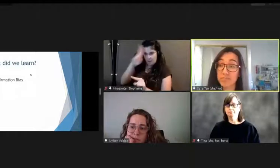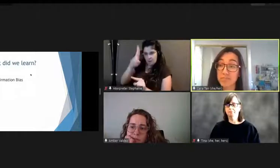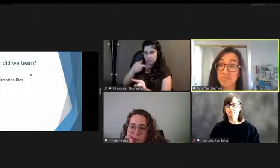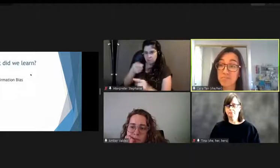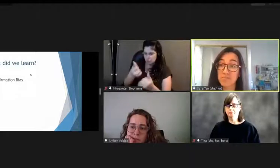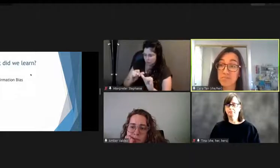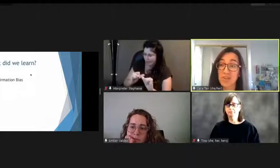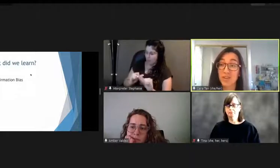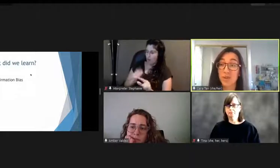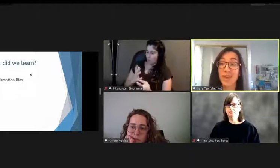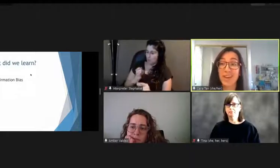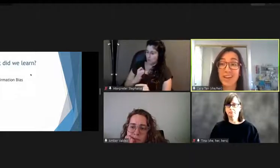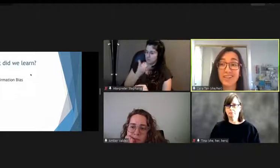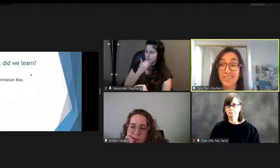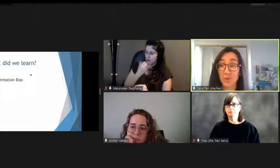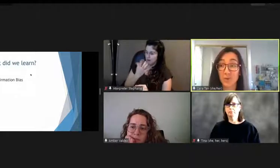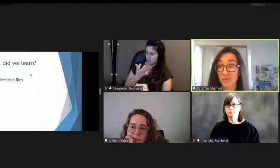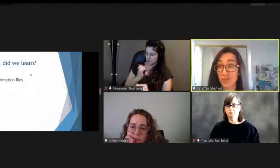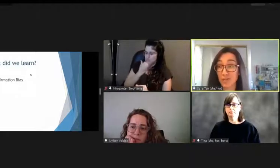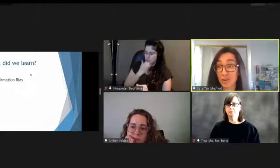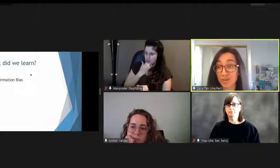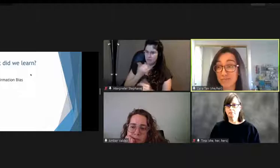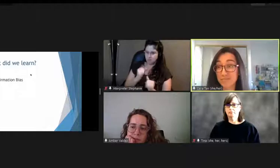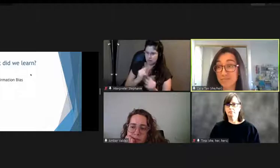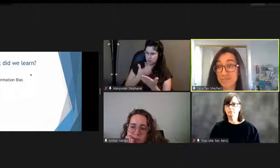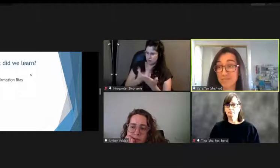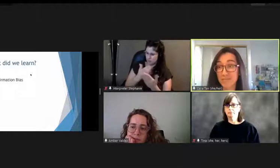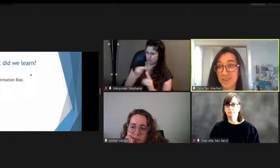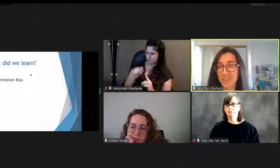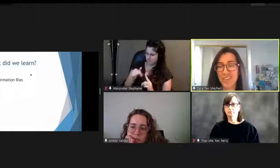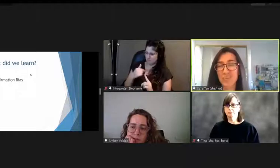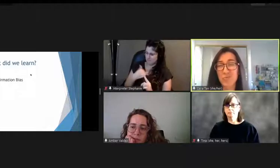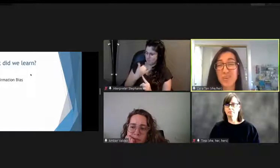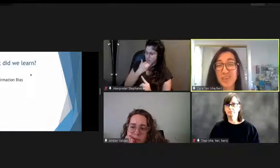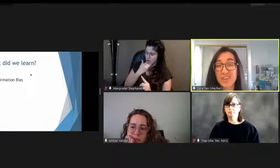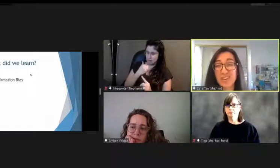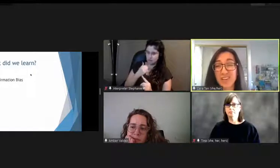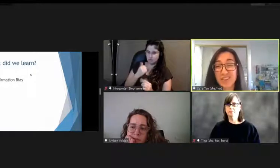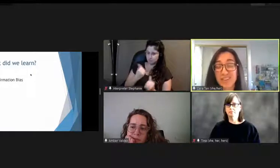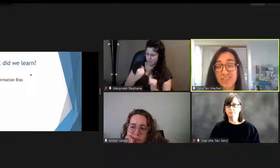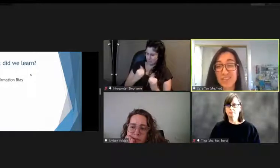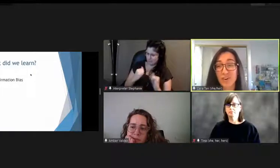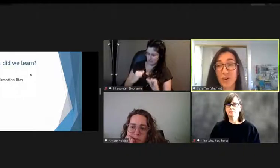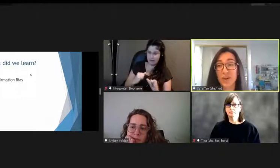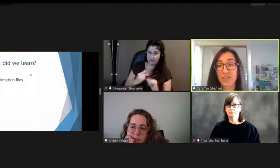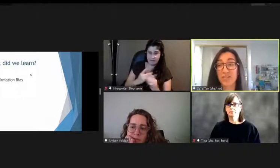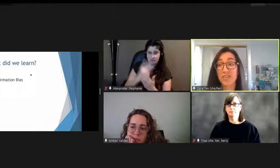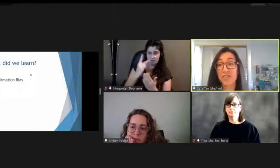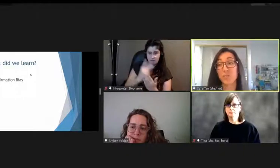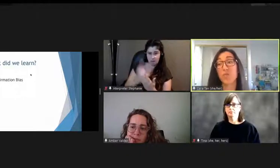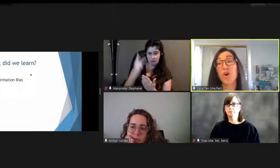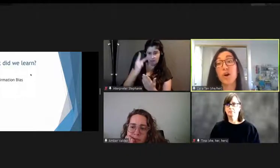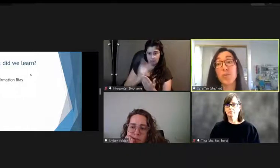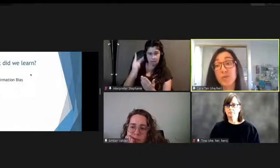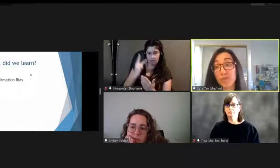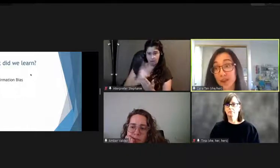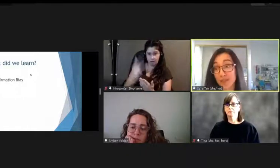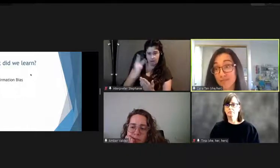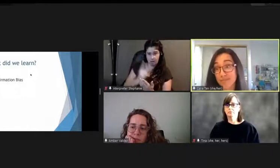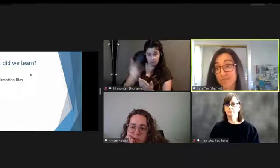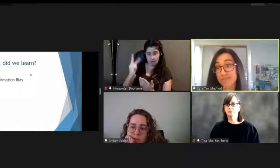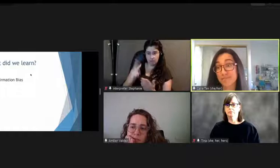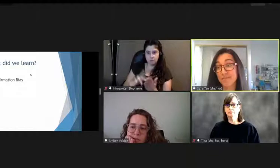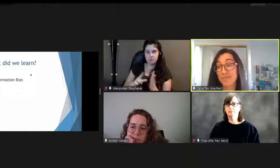again, and you can't prove yourself wrong, that's really good evidence that your hypothesis is probably